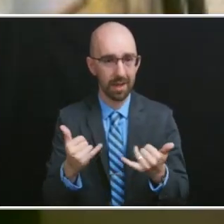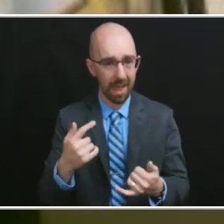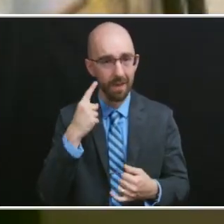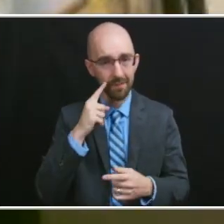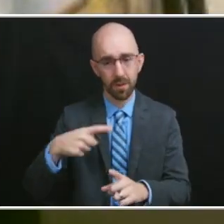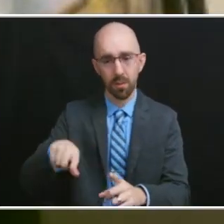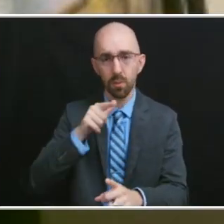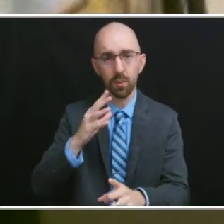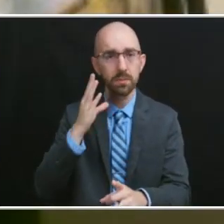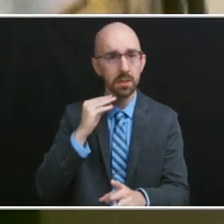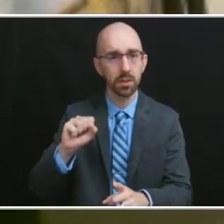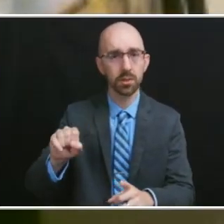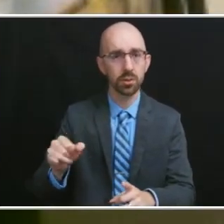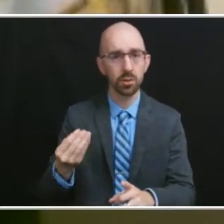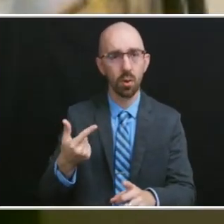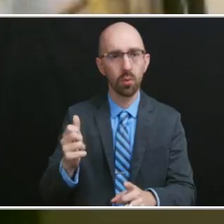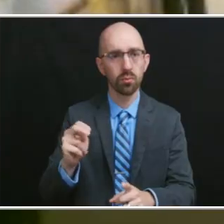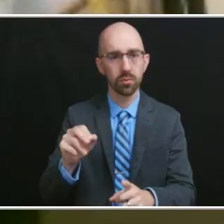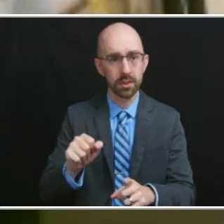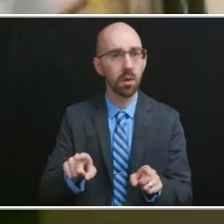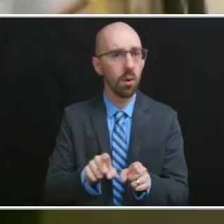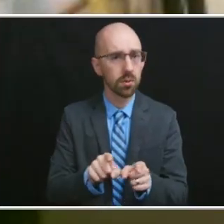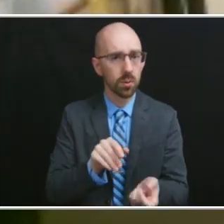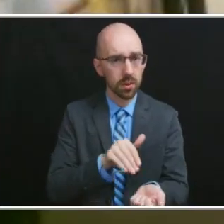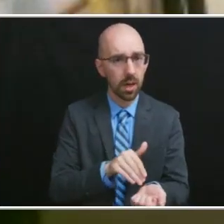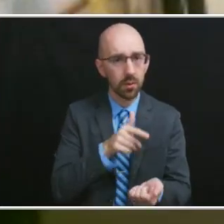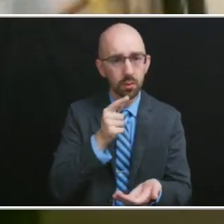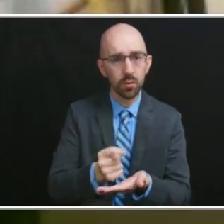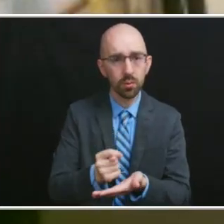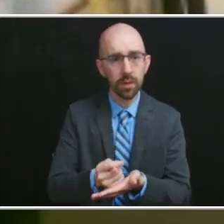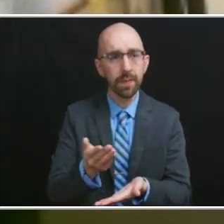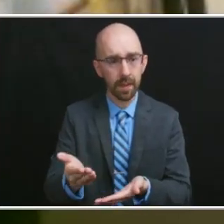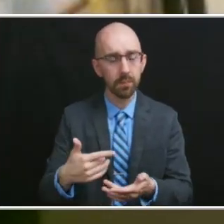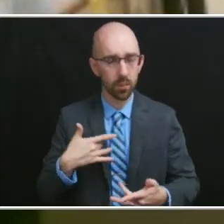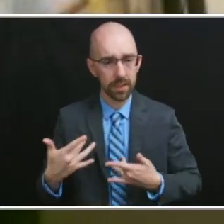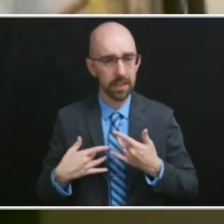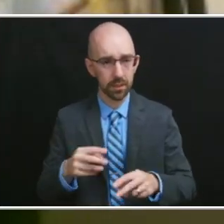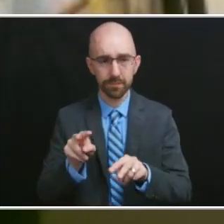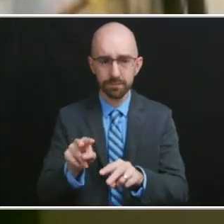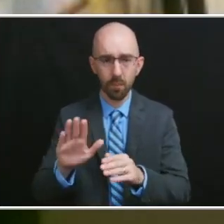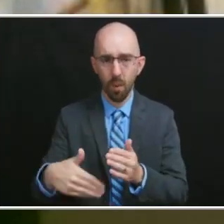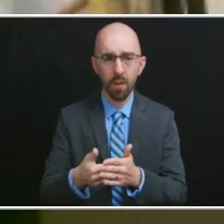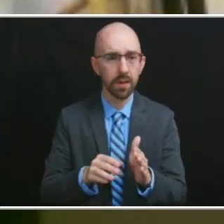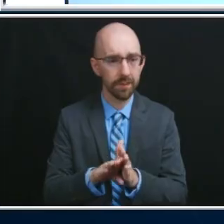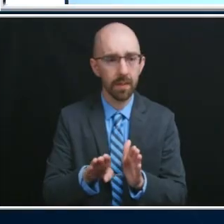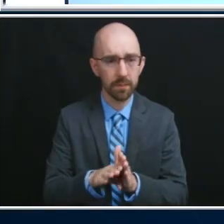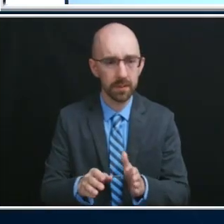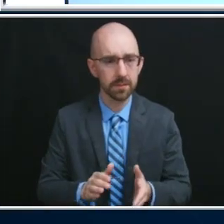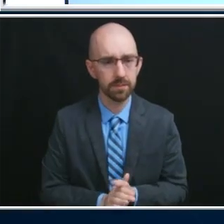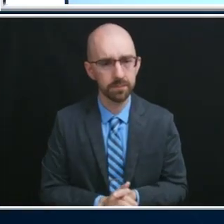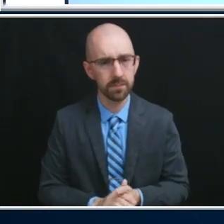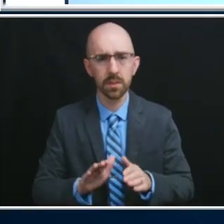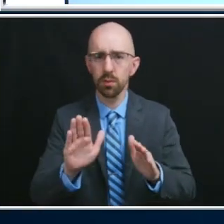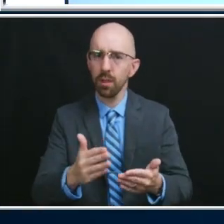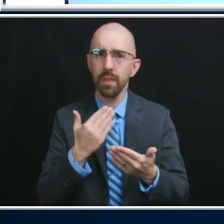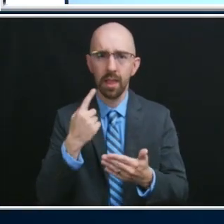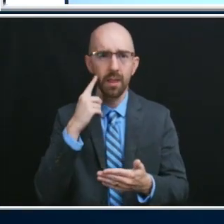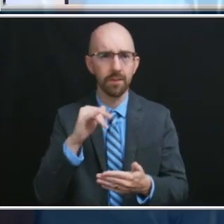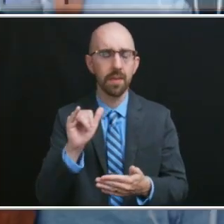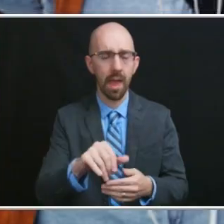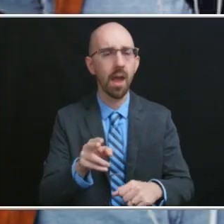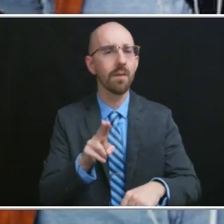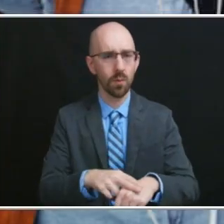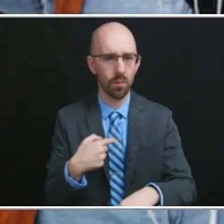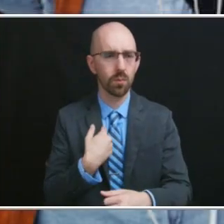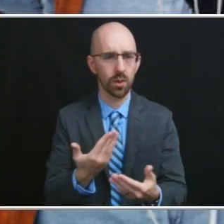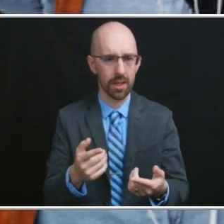Sjögren's, but also for the doctors alike. And we're eager following all these developments. Okay, great. Thank you for that. And of course, we are here to answer